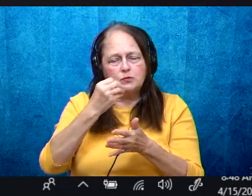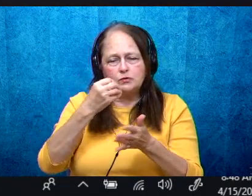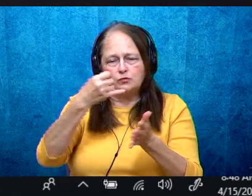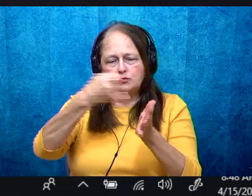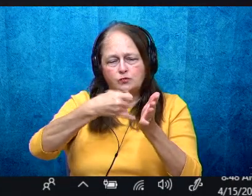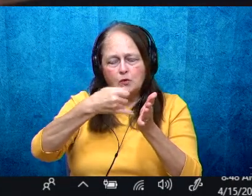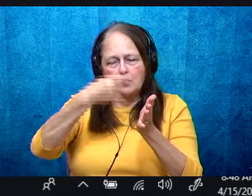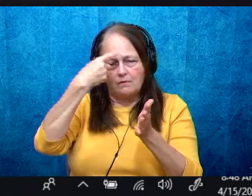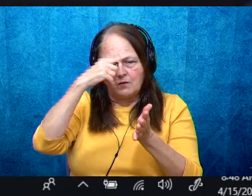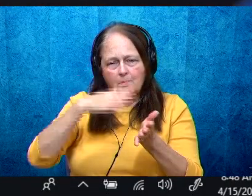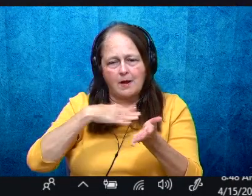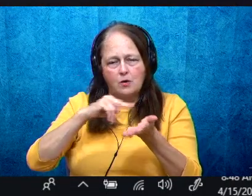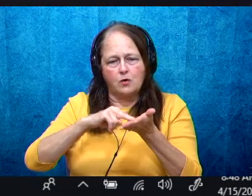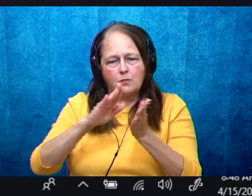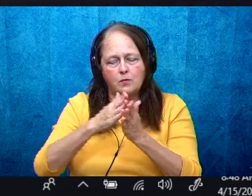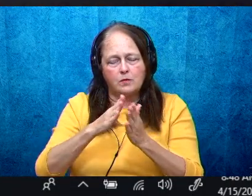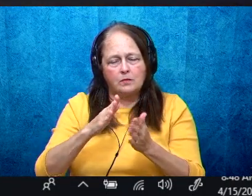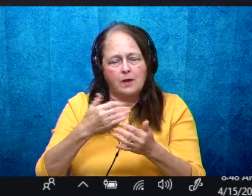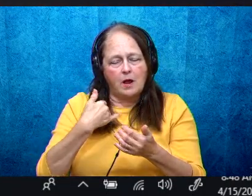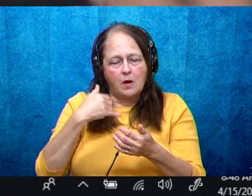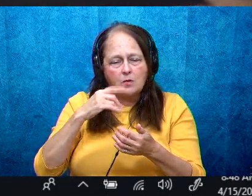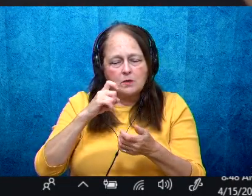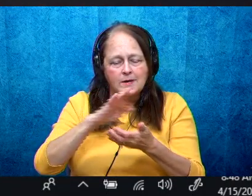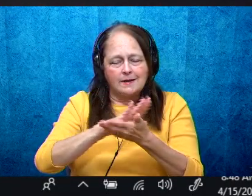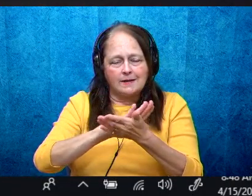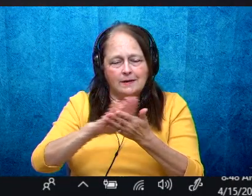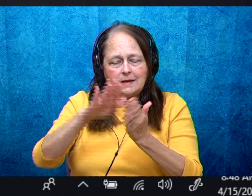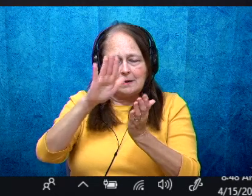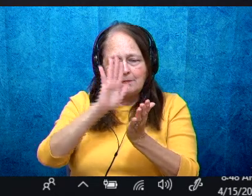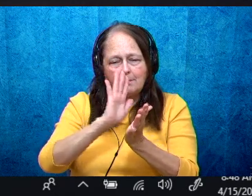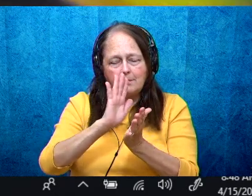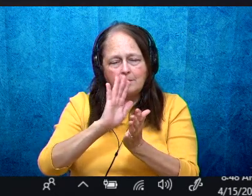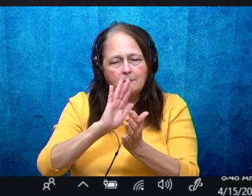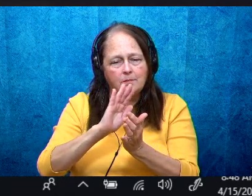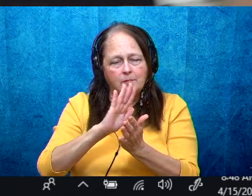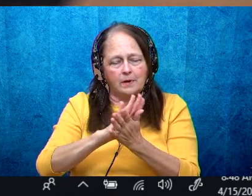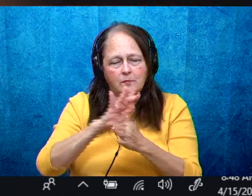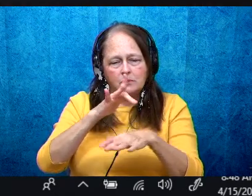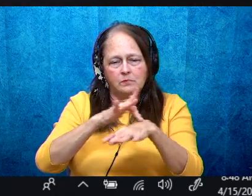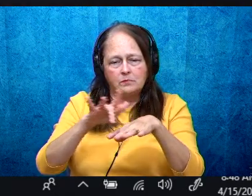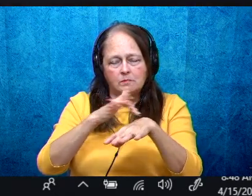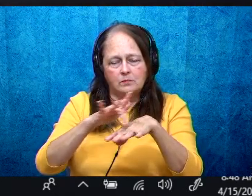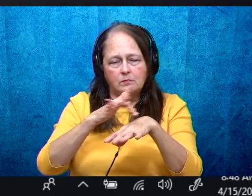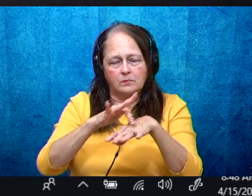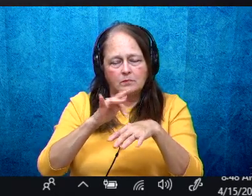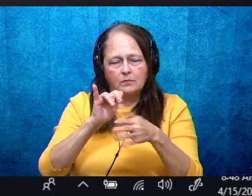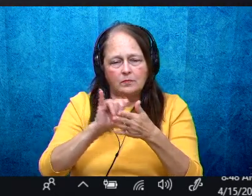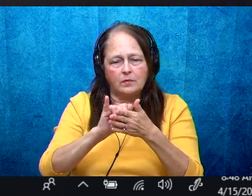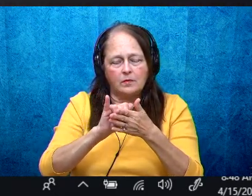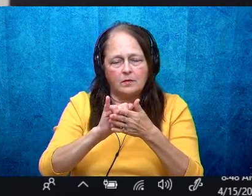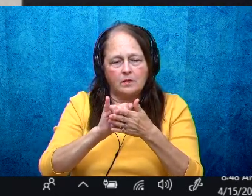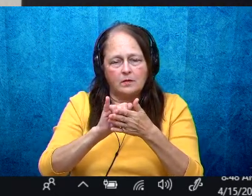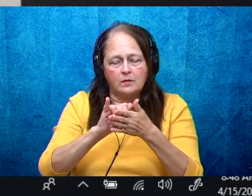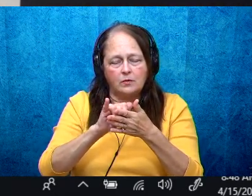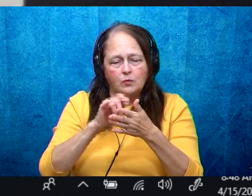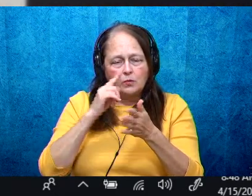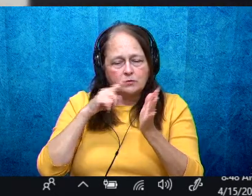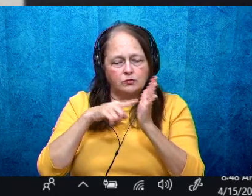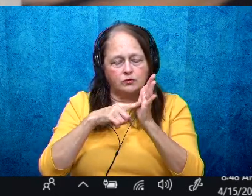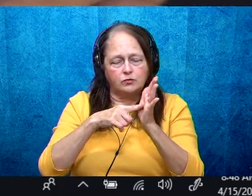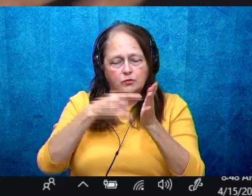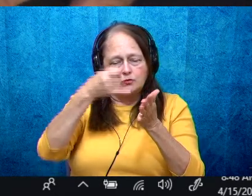to a clean sheet in my notebook. And let's talk about a couple things. I'm actually going to turn mine this way because we're going to draw